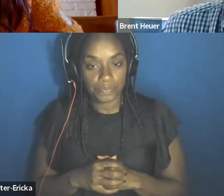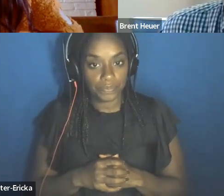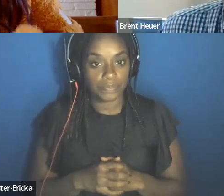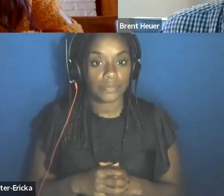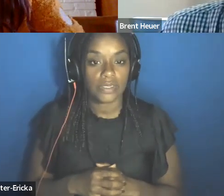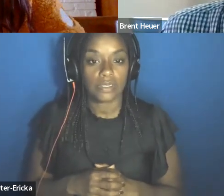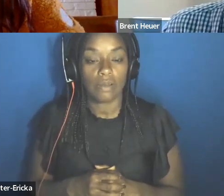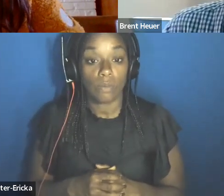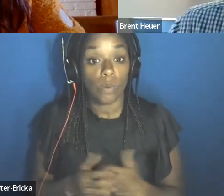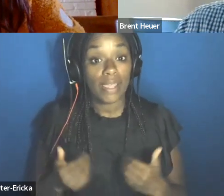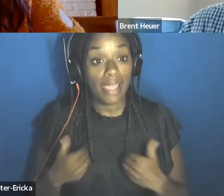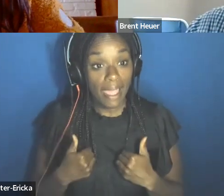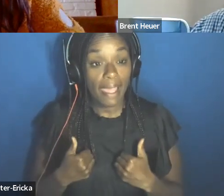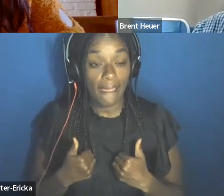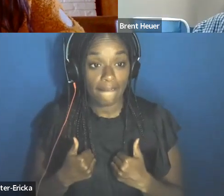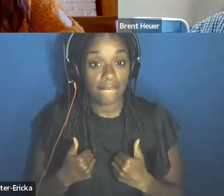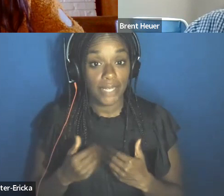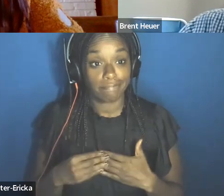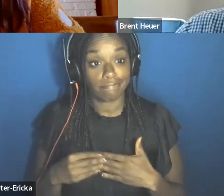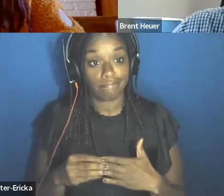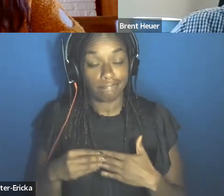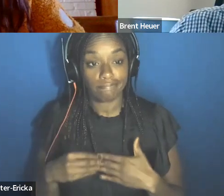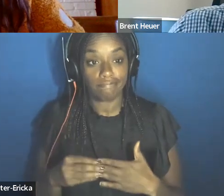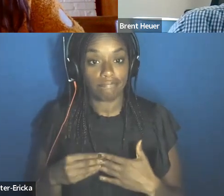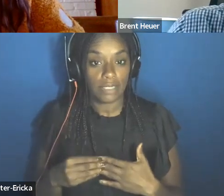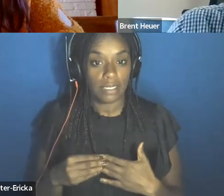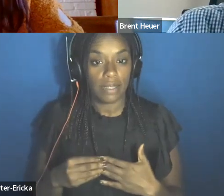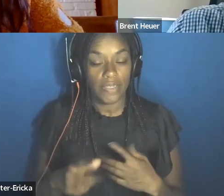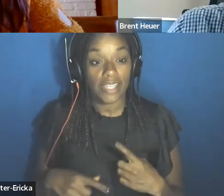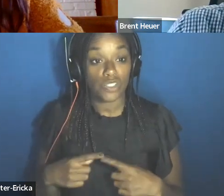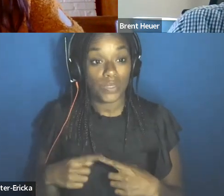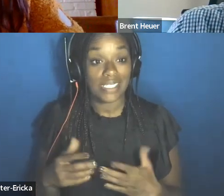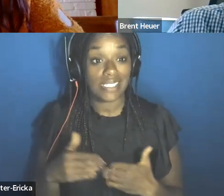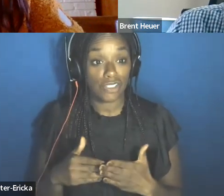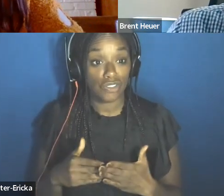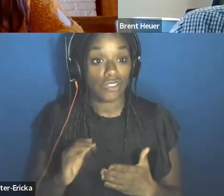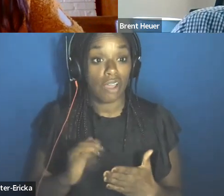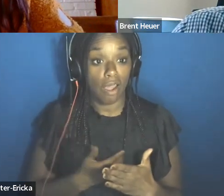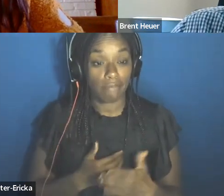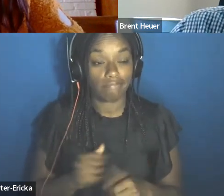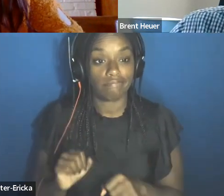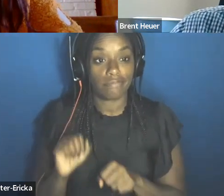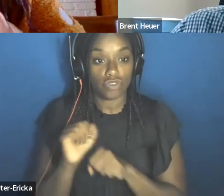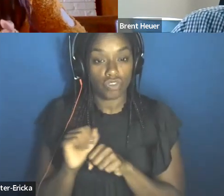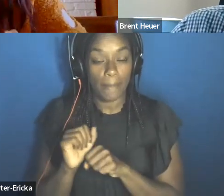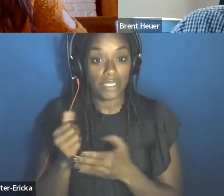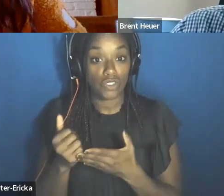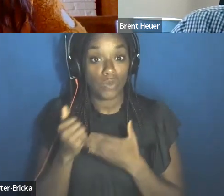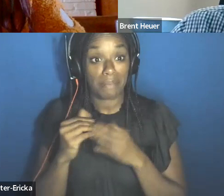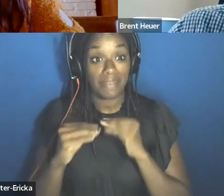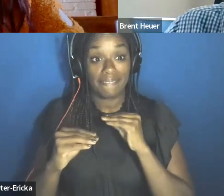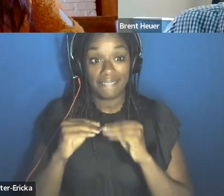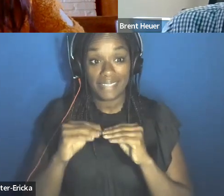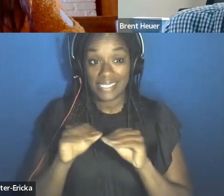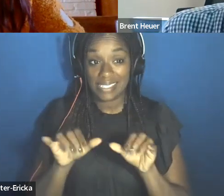have some capacity, that's when centers, our job is to try to help fix